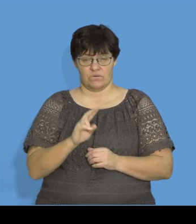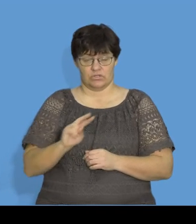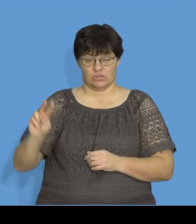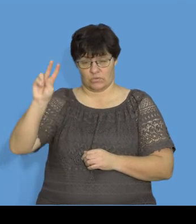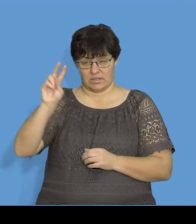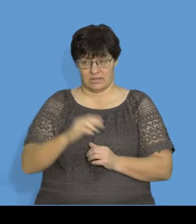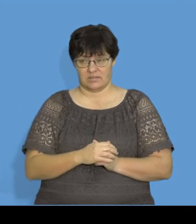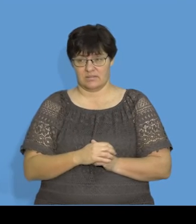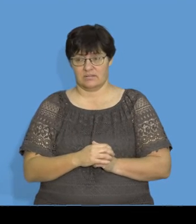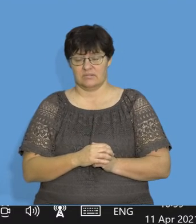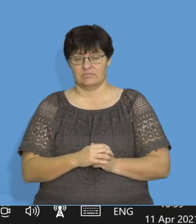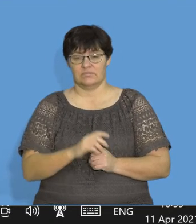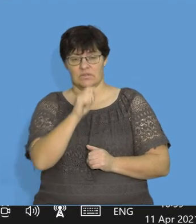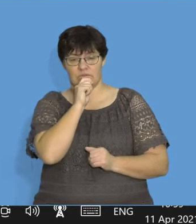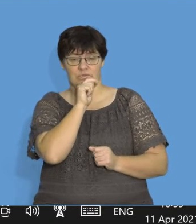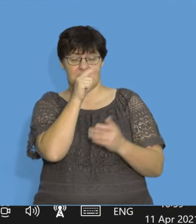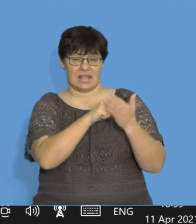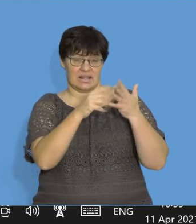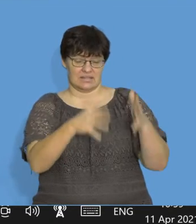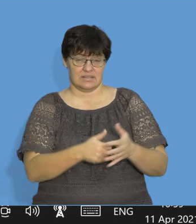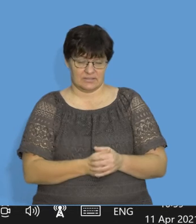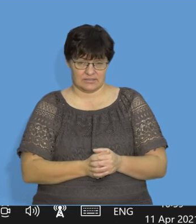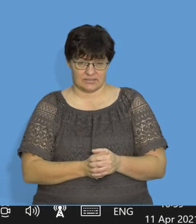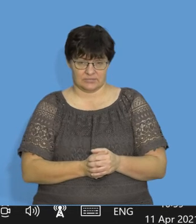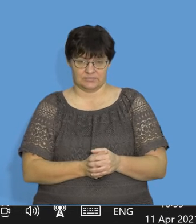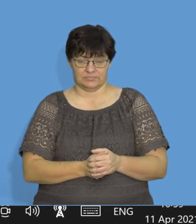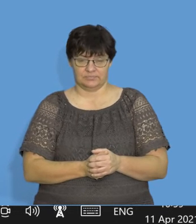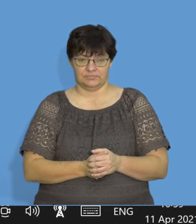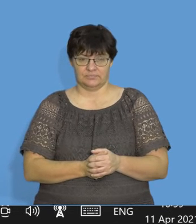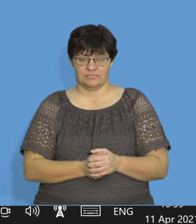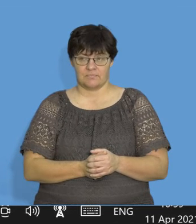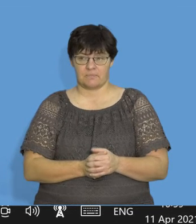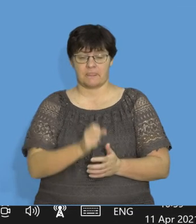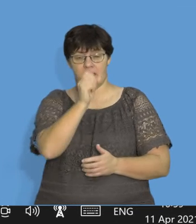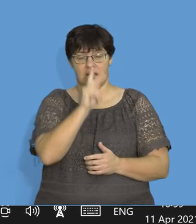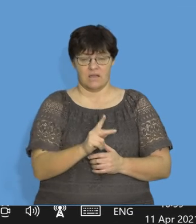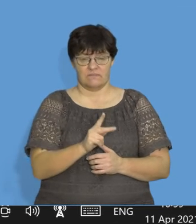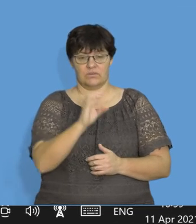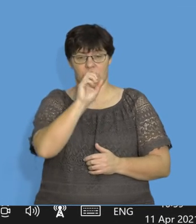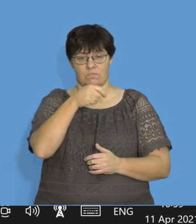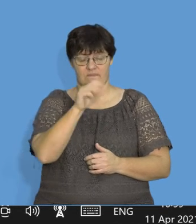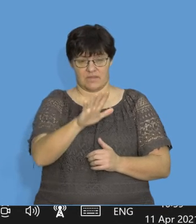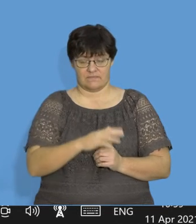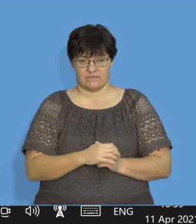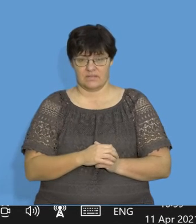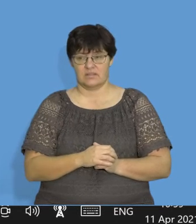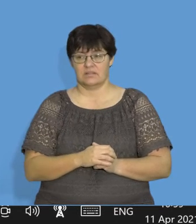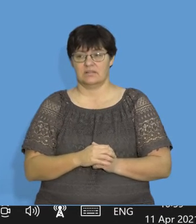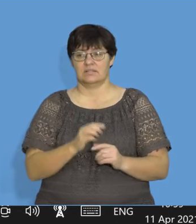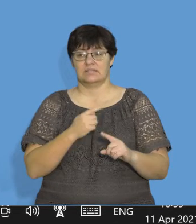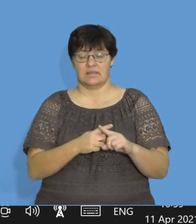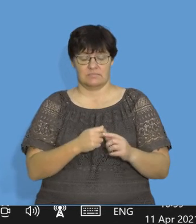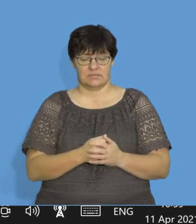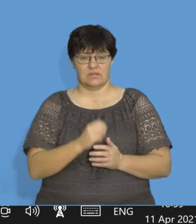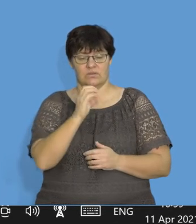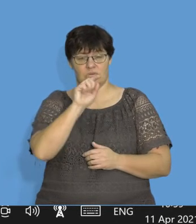4 squared. We're going to use our calculators. So a half is 0.5